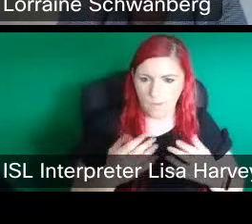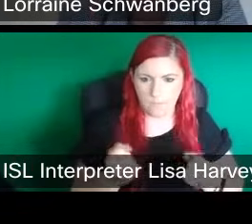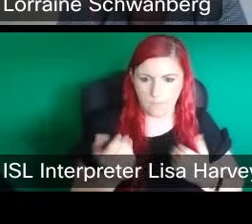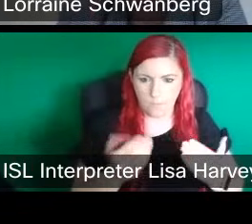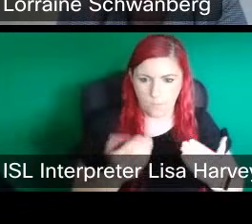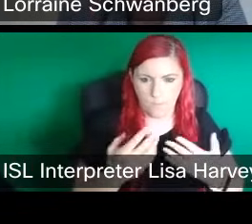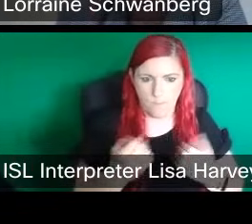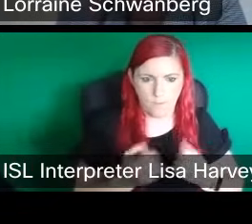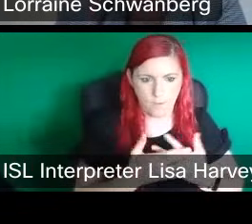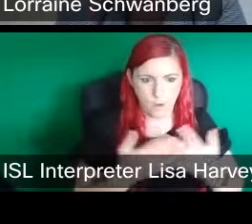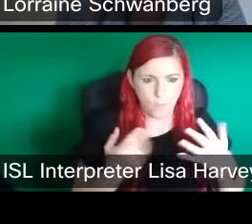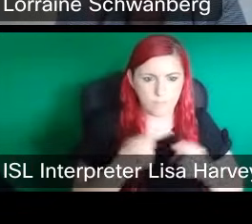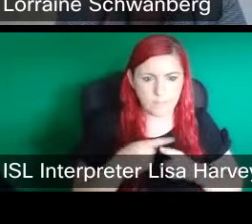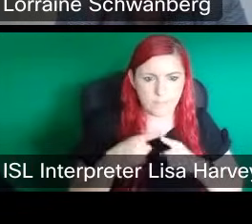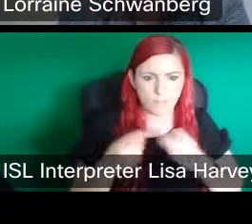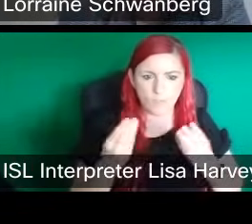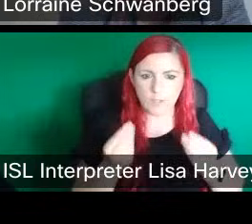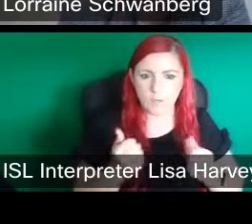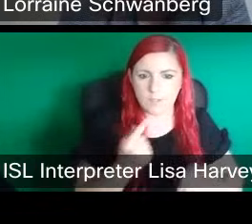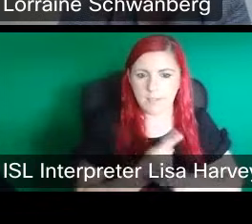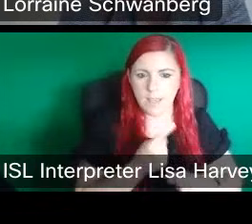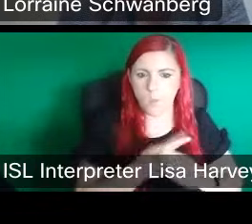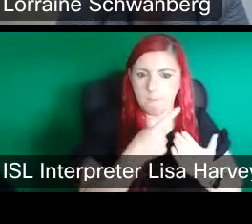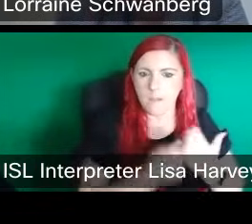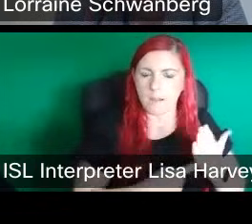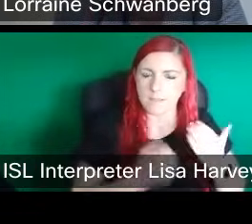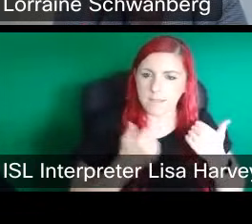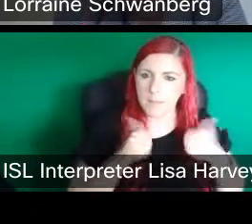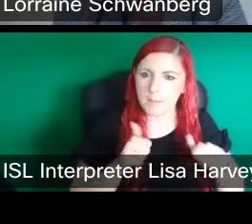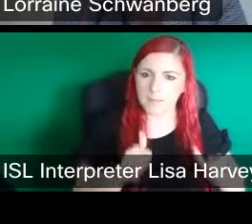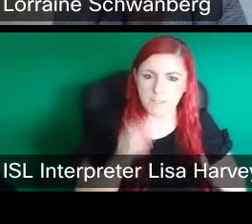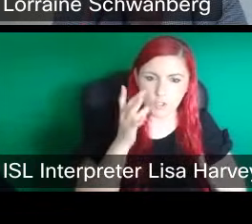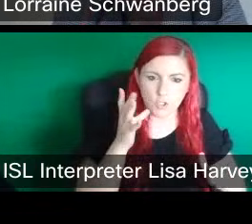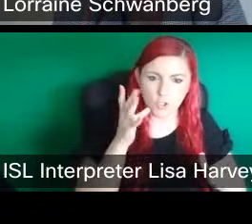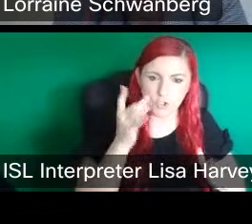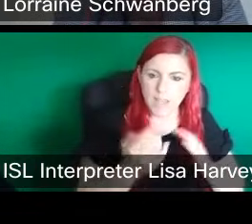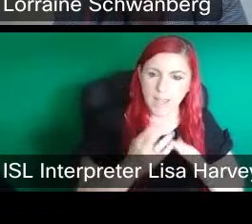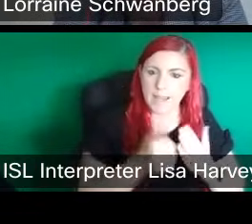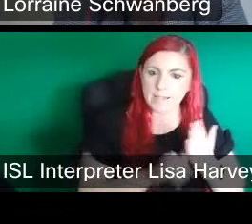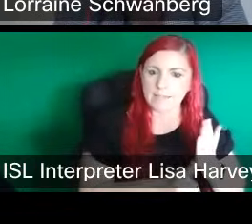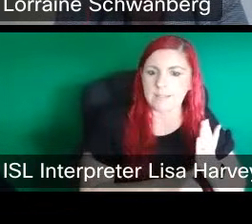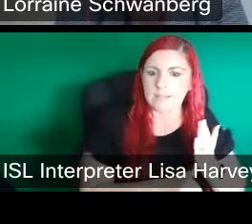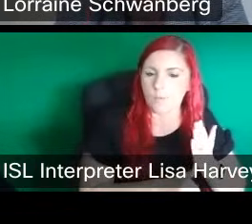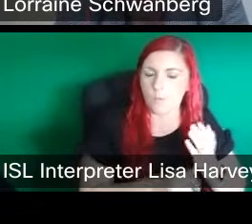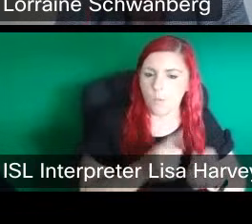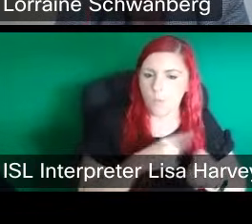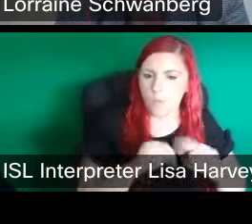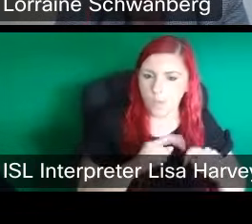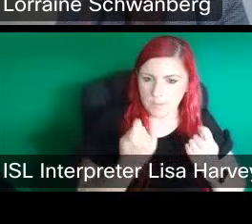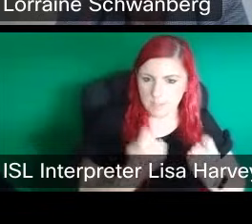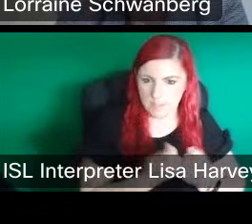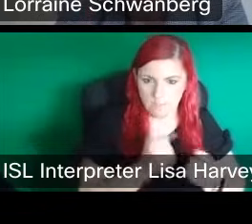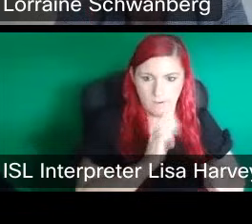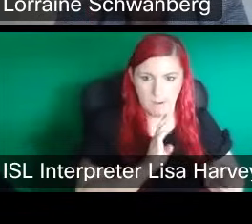resources. There's a policy implementation checklist, which I know our team are been very busy trying to get it on